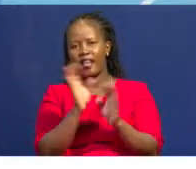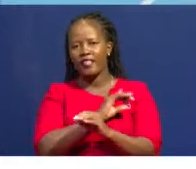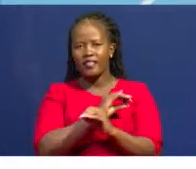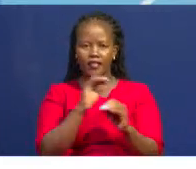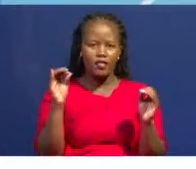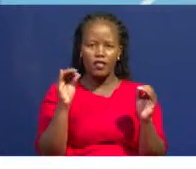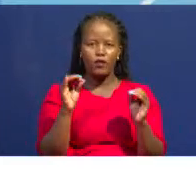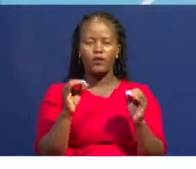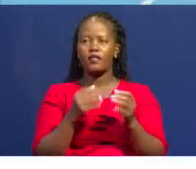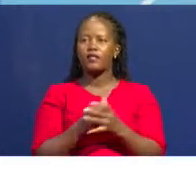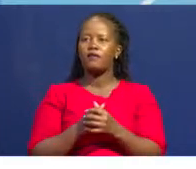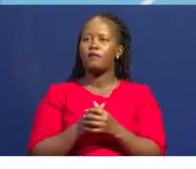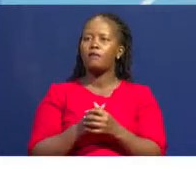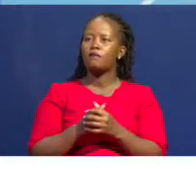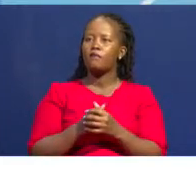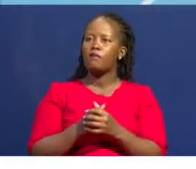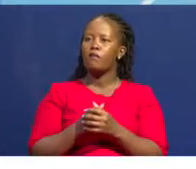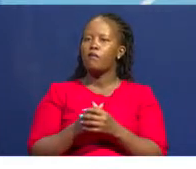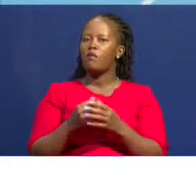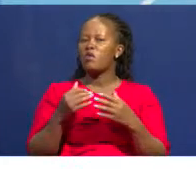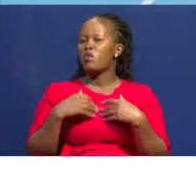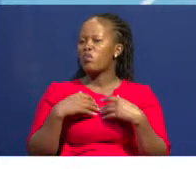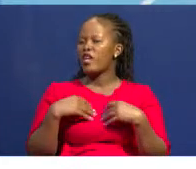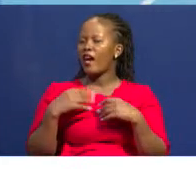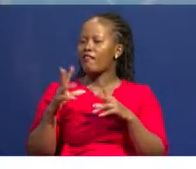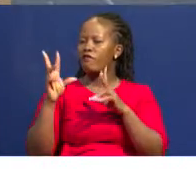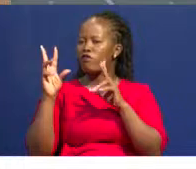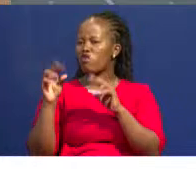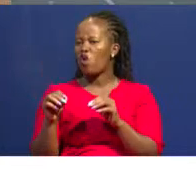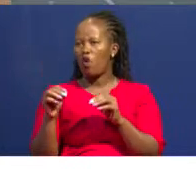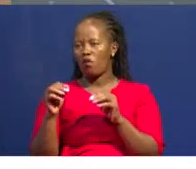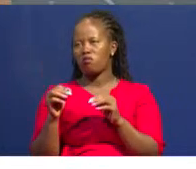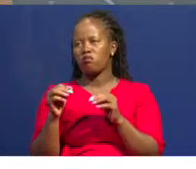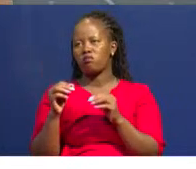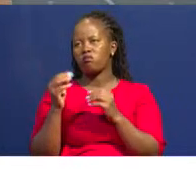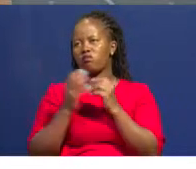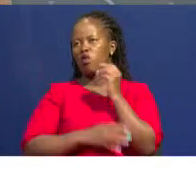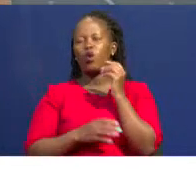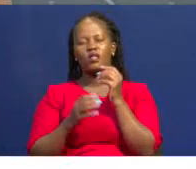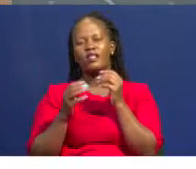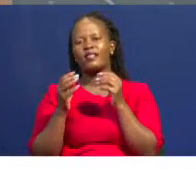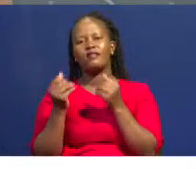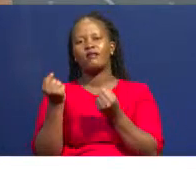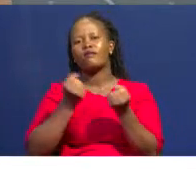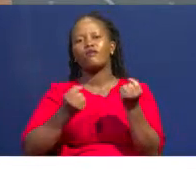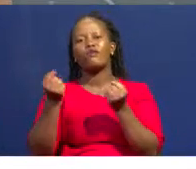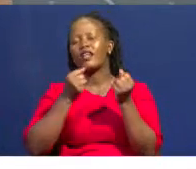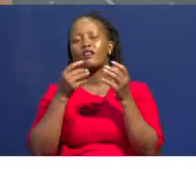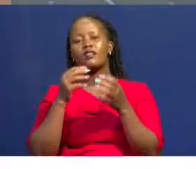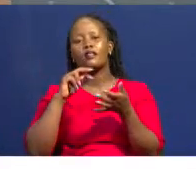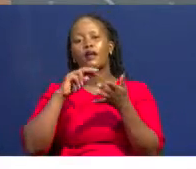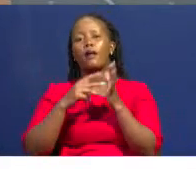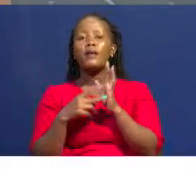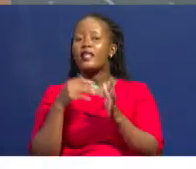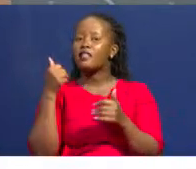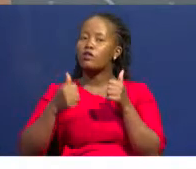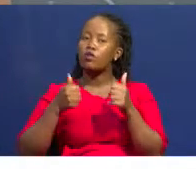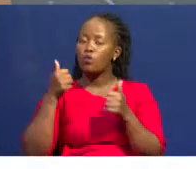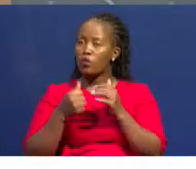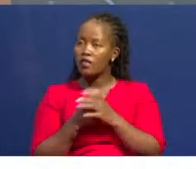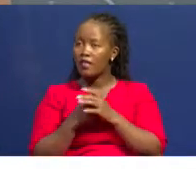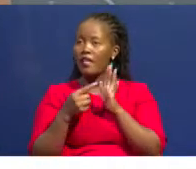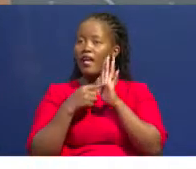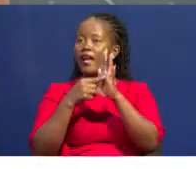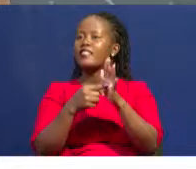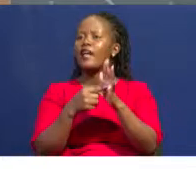at. Do you know we don't have an unroadworthy vehicle in our roads? What's the unroadworthy vehicle? I'm a mechanic professional.